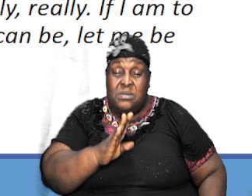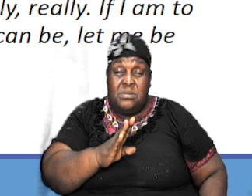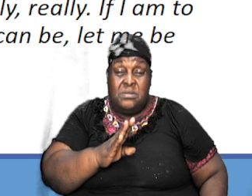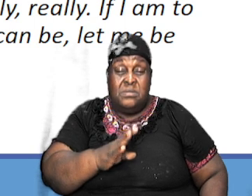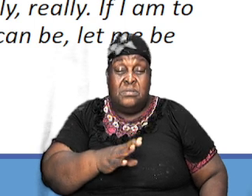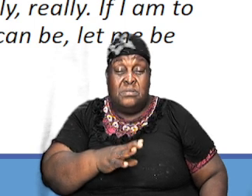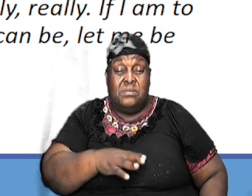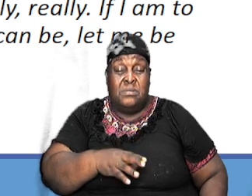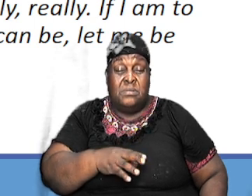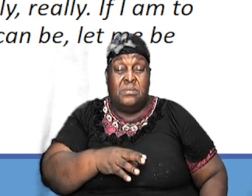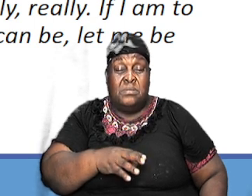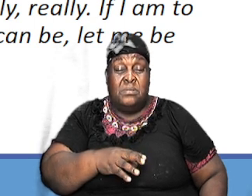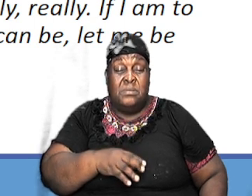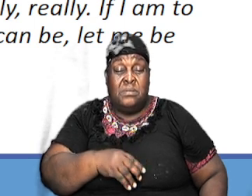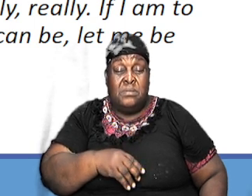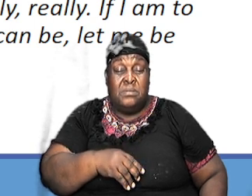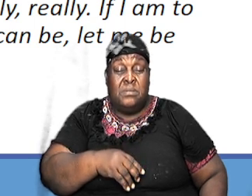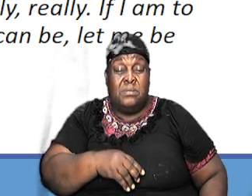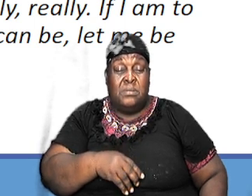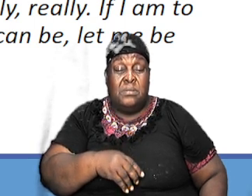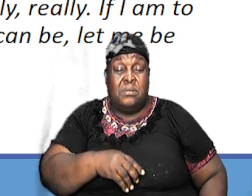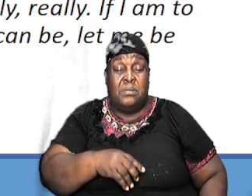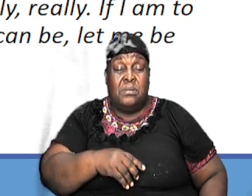term, the meaning of the word I am,